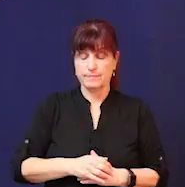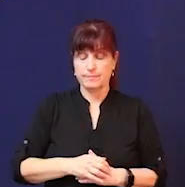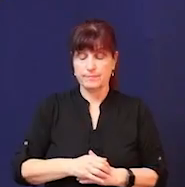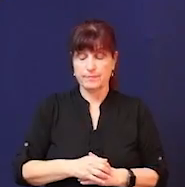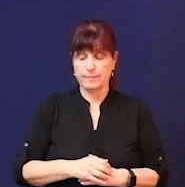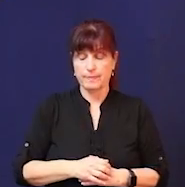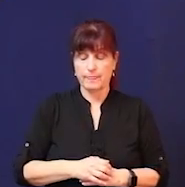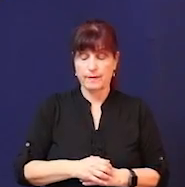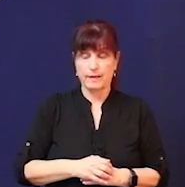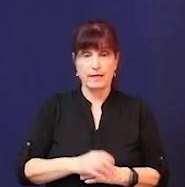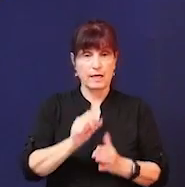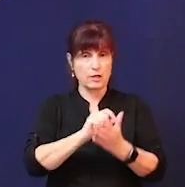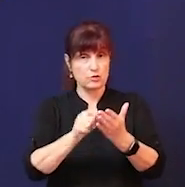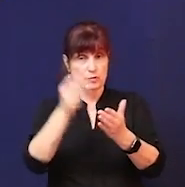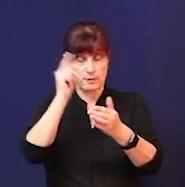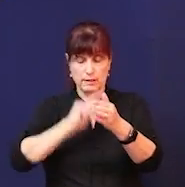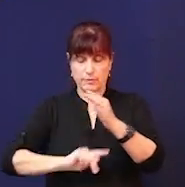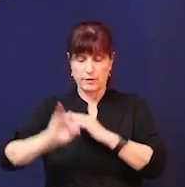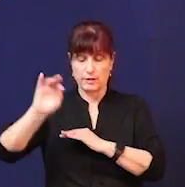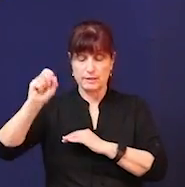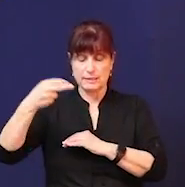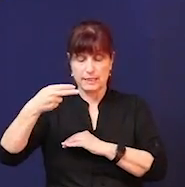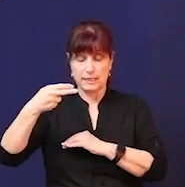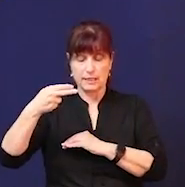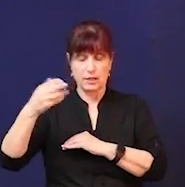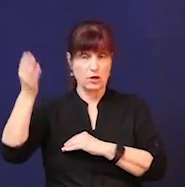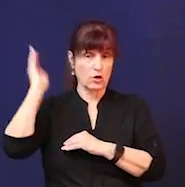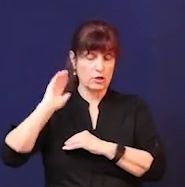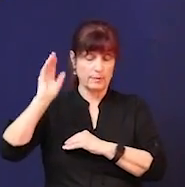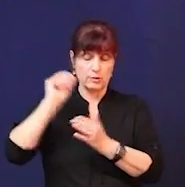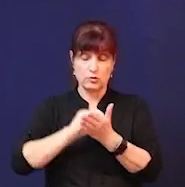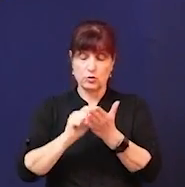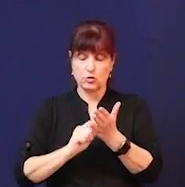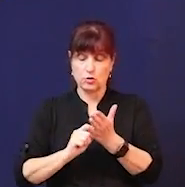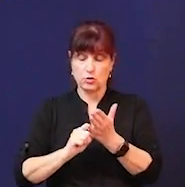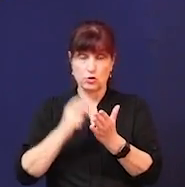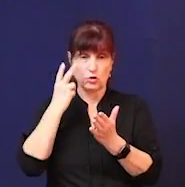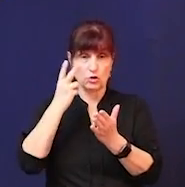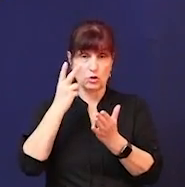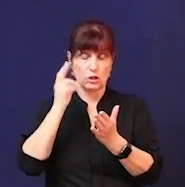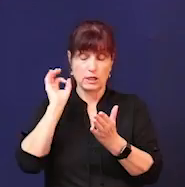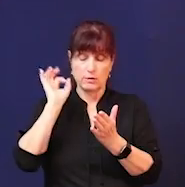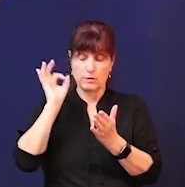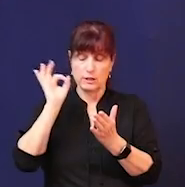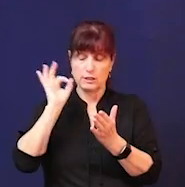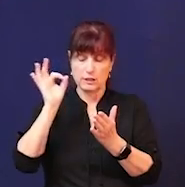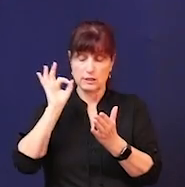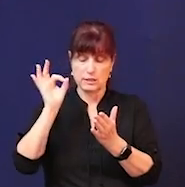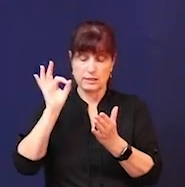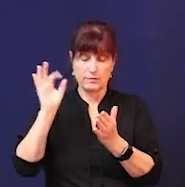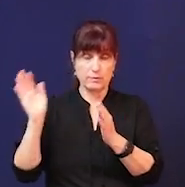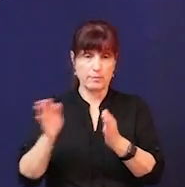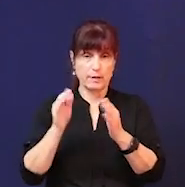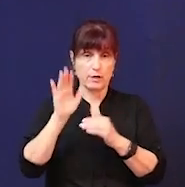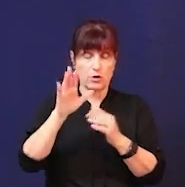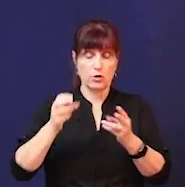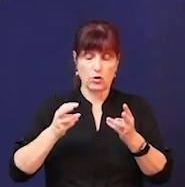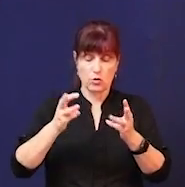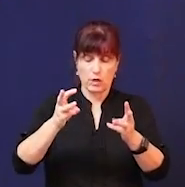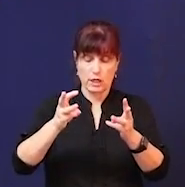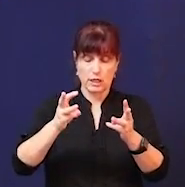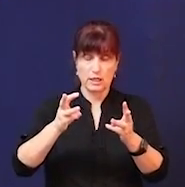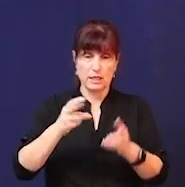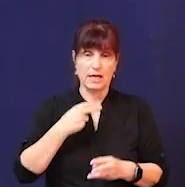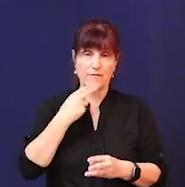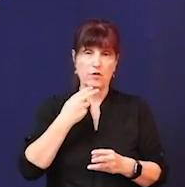As it is written in Isaiah the prophet, behold, I am sending my messenger ahead of you. He will prepare your way. A voice of